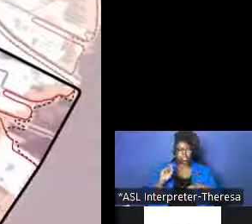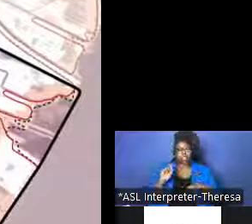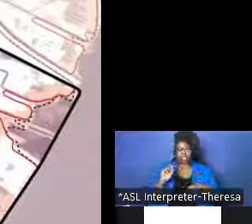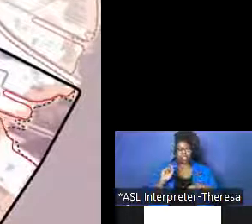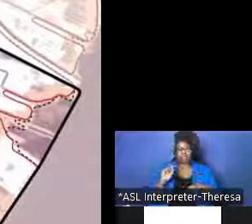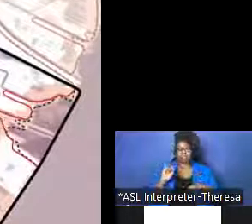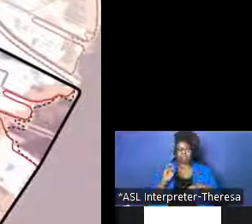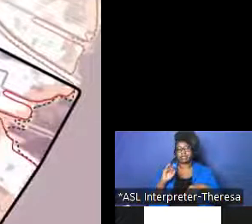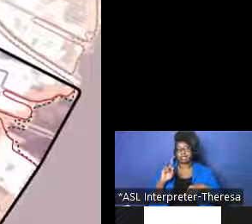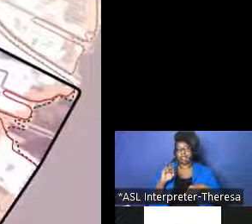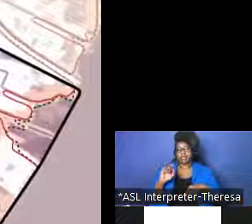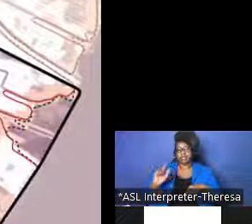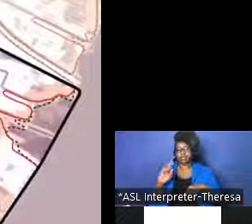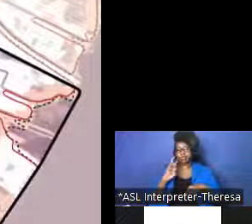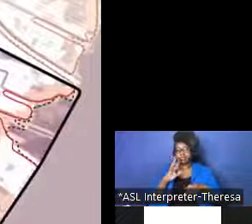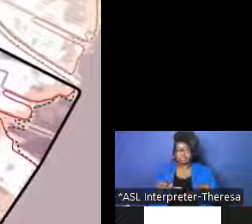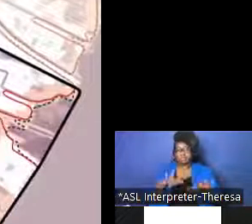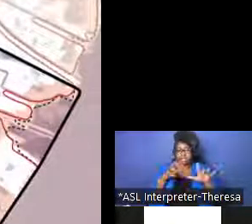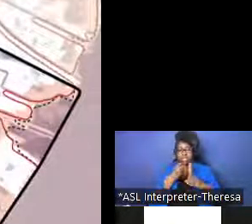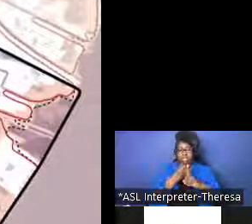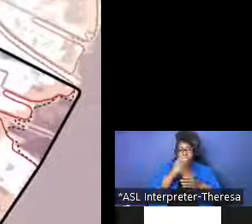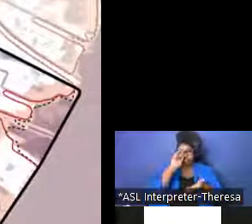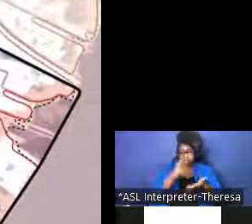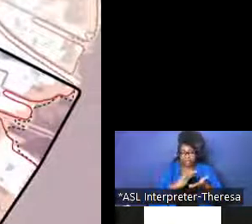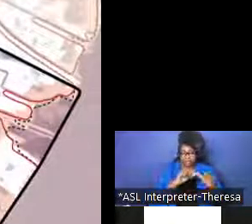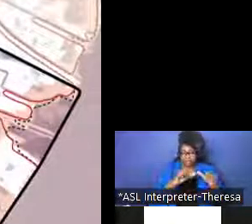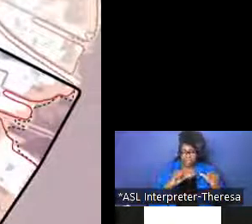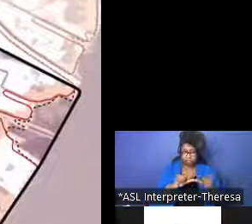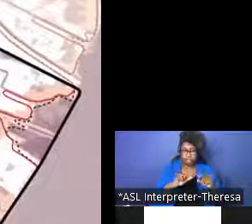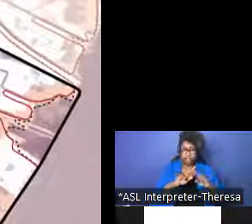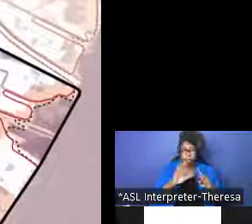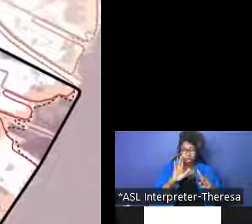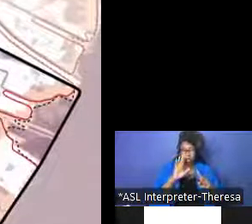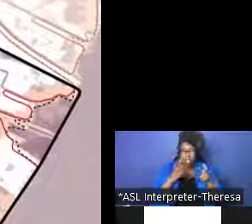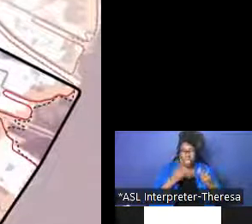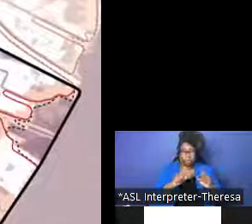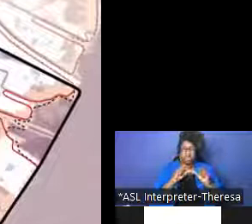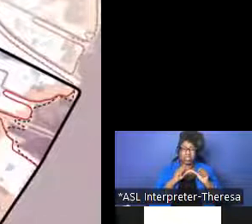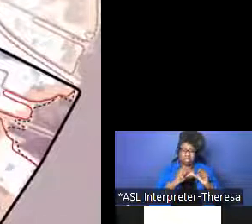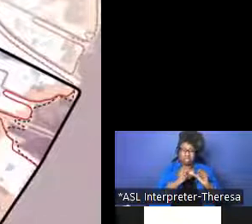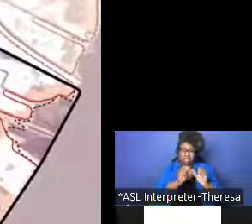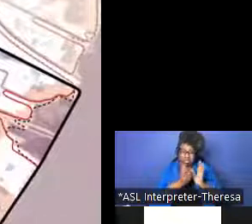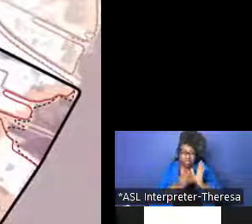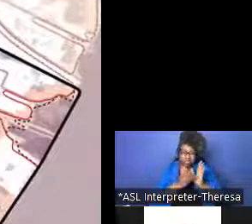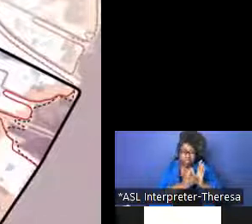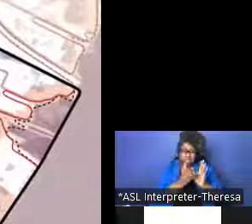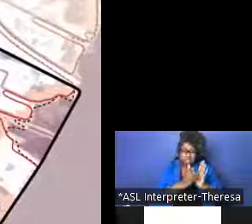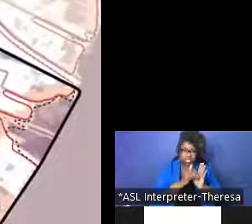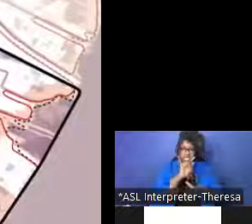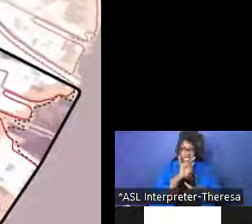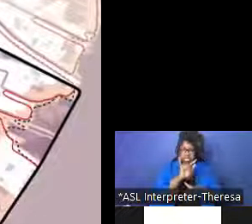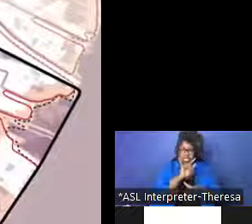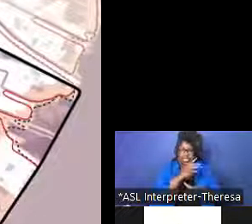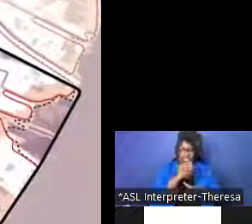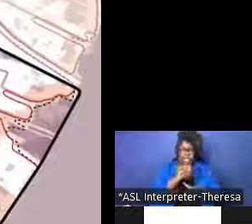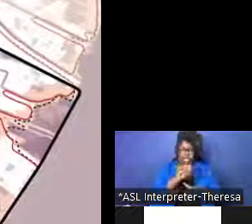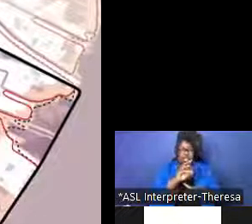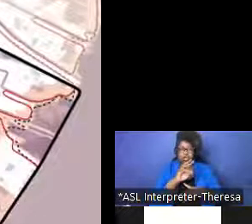here impacts fewer areas, but would be at a nearly constant frequency. The airport, port, and Weequahic Park